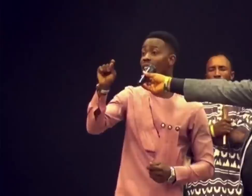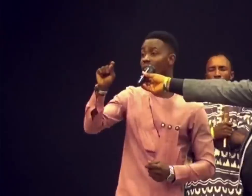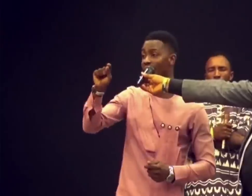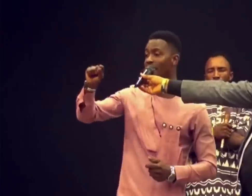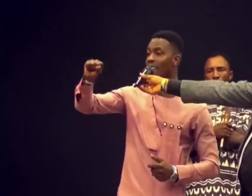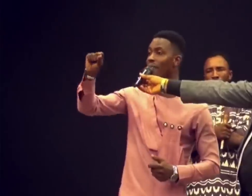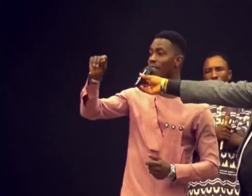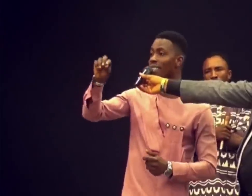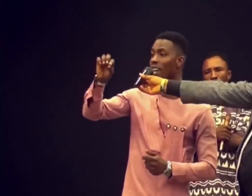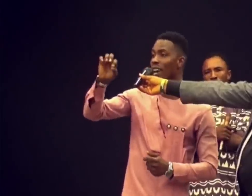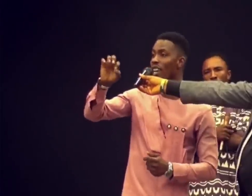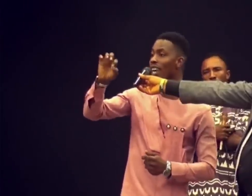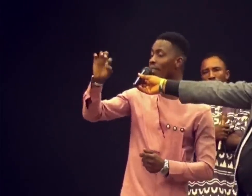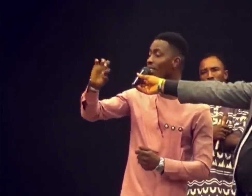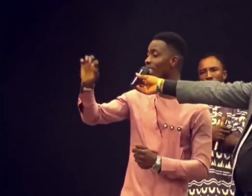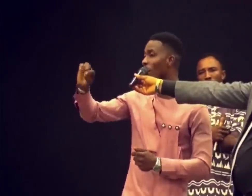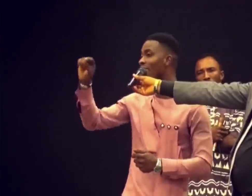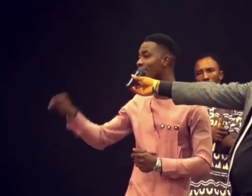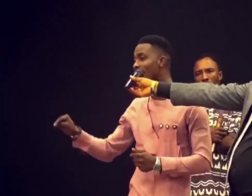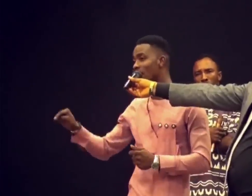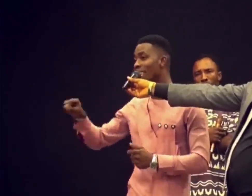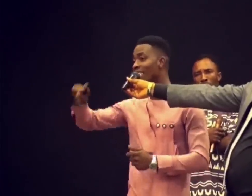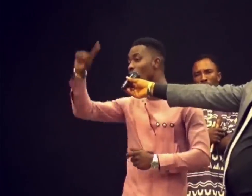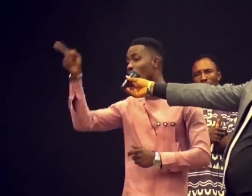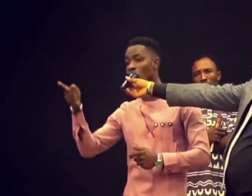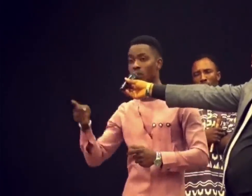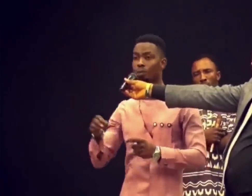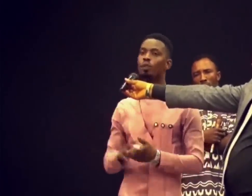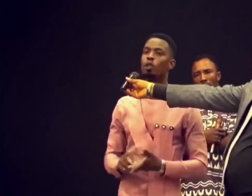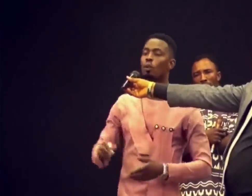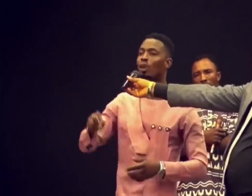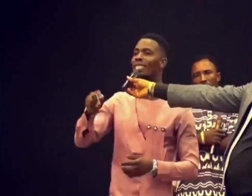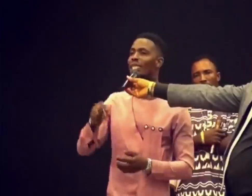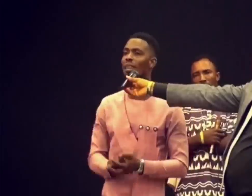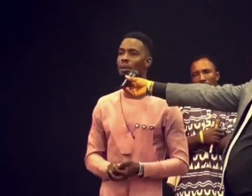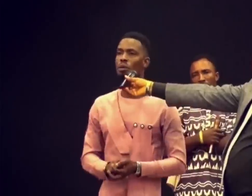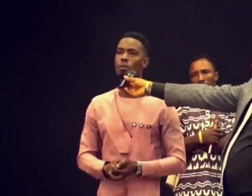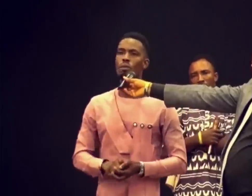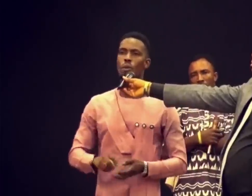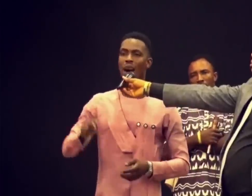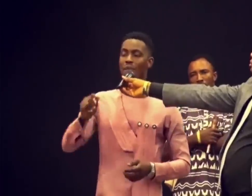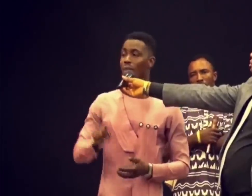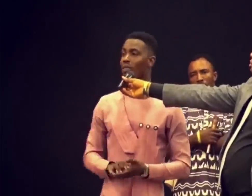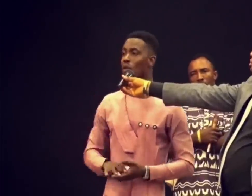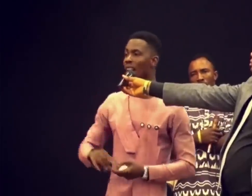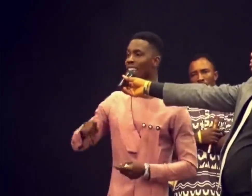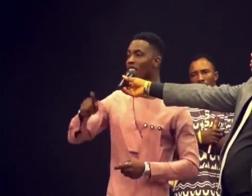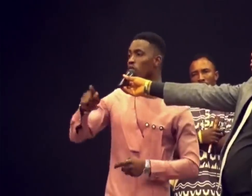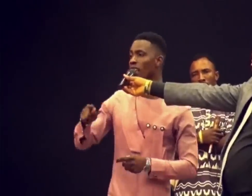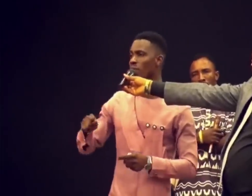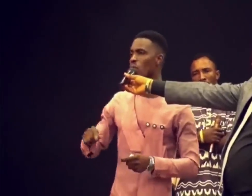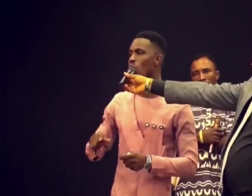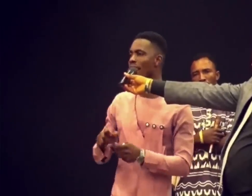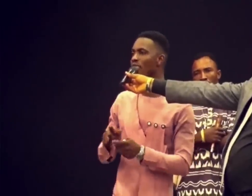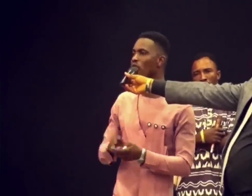300 naira ka fi 300 ton ma se ton ni ka se ngba kan so mo se wa se ni mo wa leyin ijo